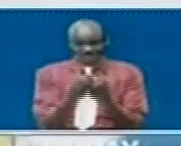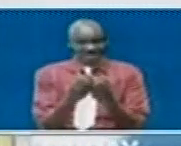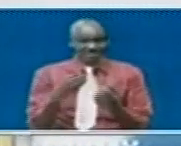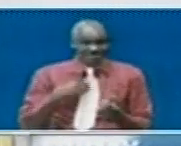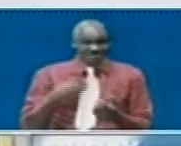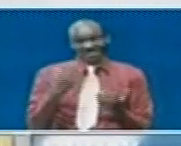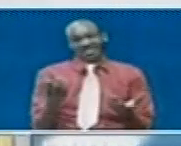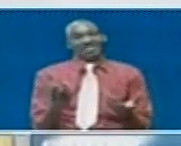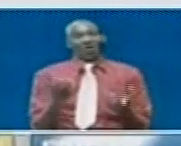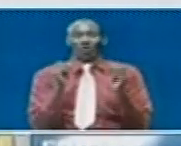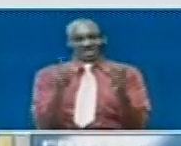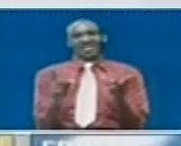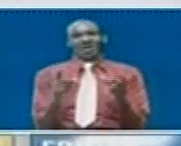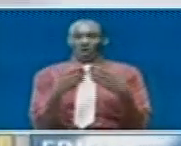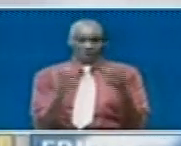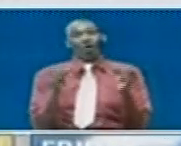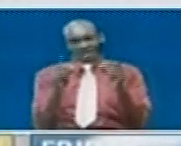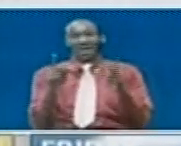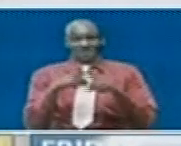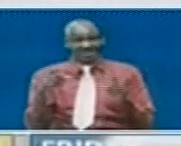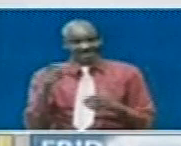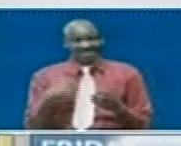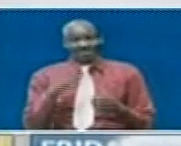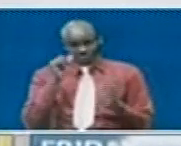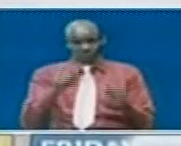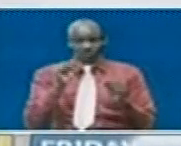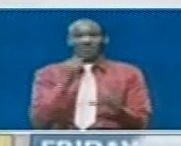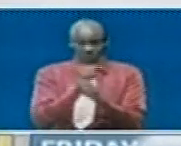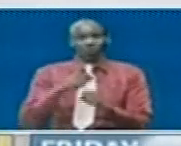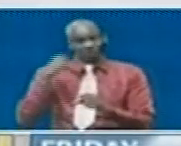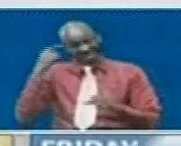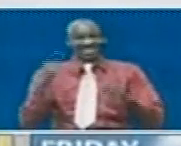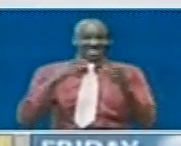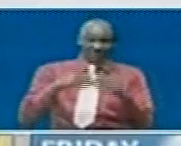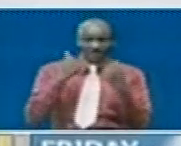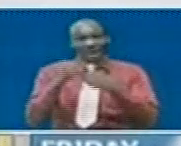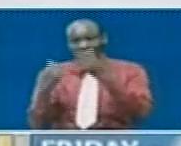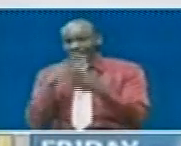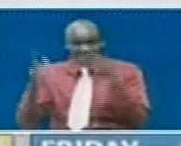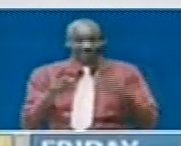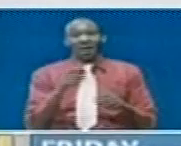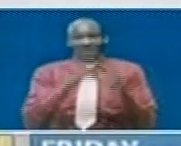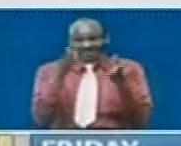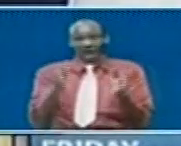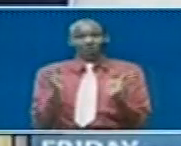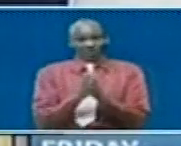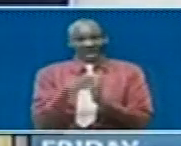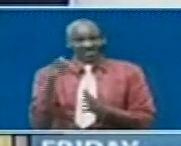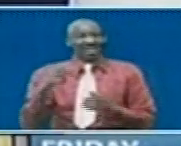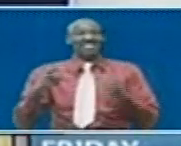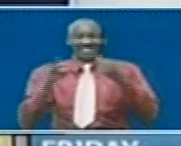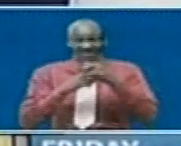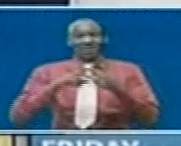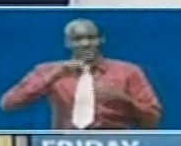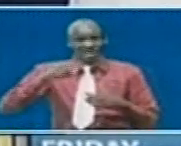I tend to, to open up. Yeah, and that's when I can do crazy things and talk. Well, now you're opening up to 7 million